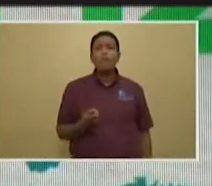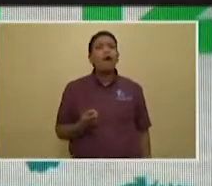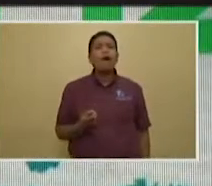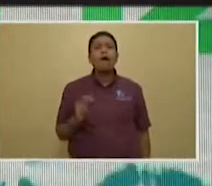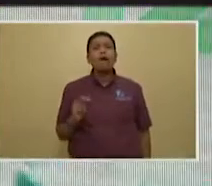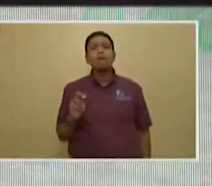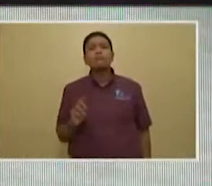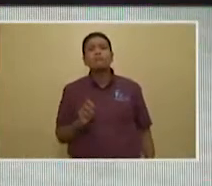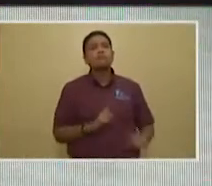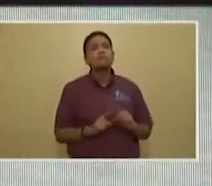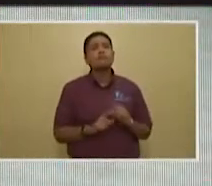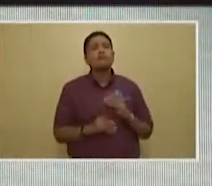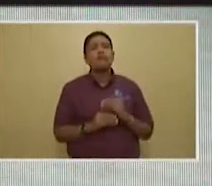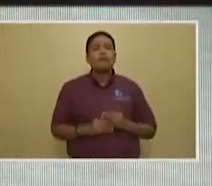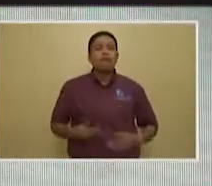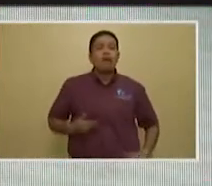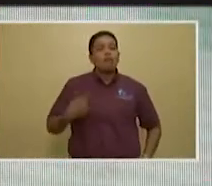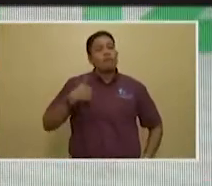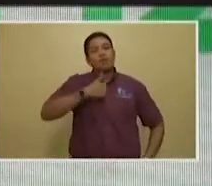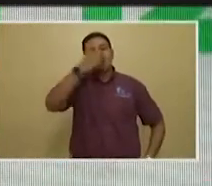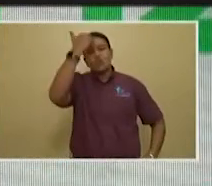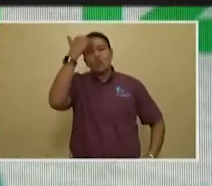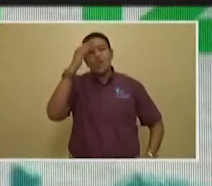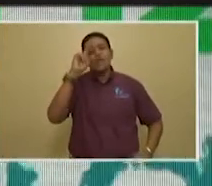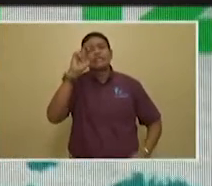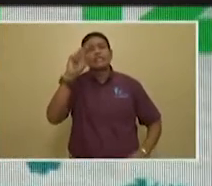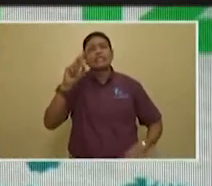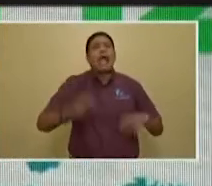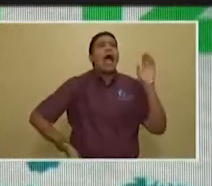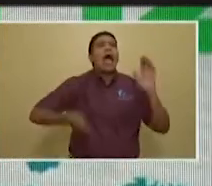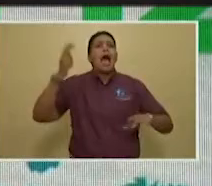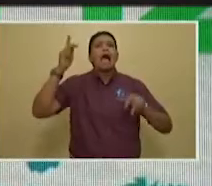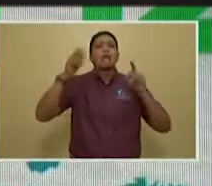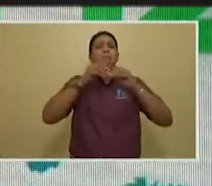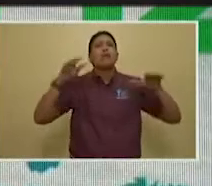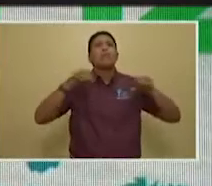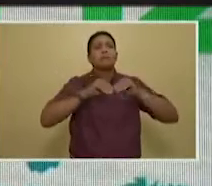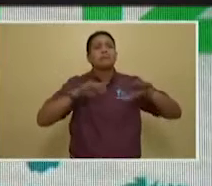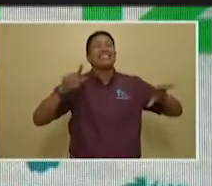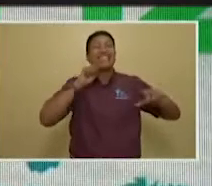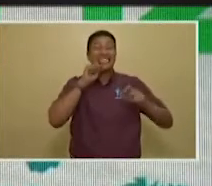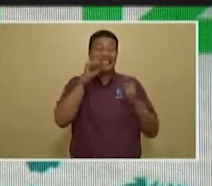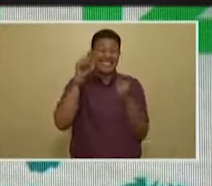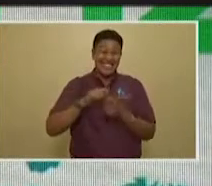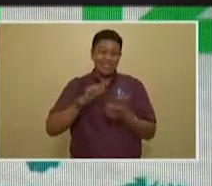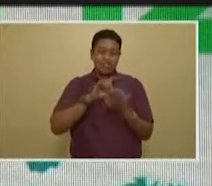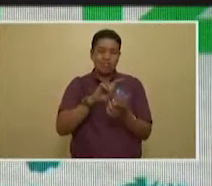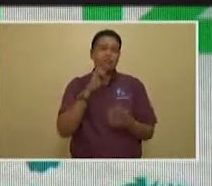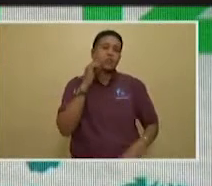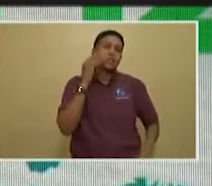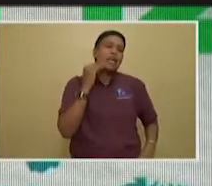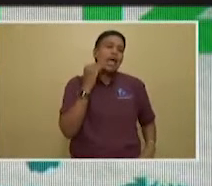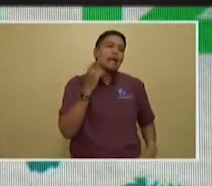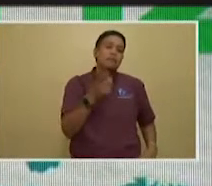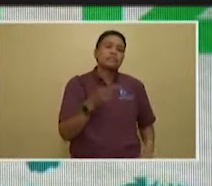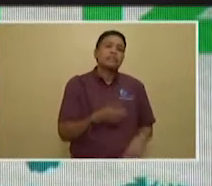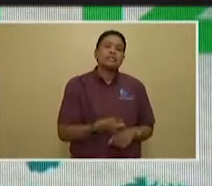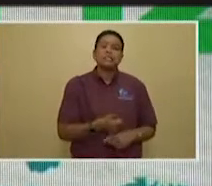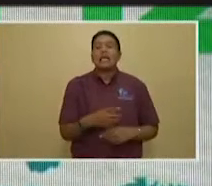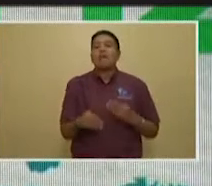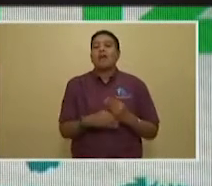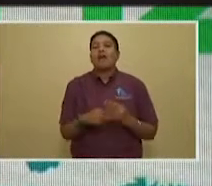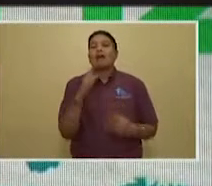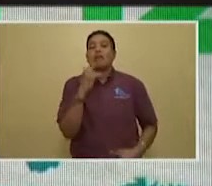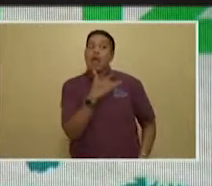Prime Minister Andrew Holness is urging teachers to get vaccinated. He was speaking during the Office of the Prime